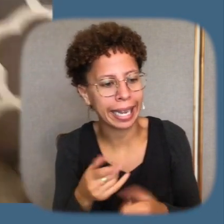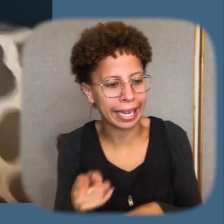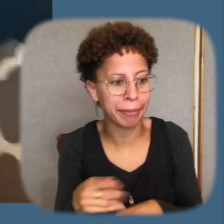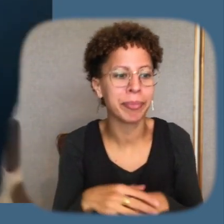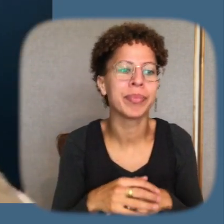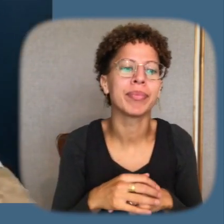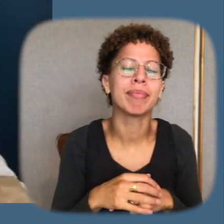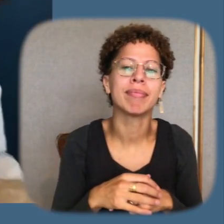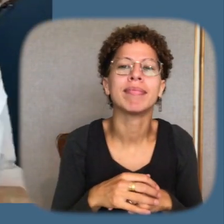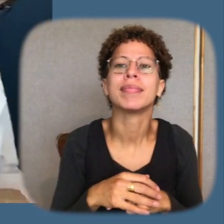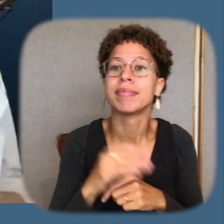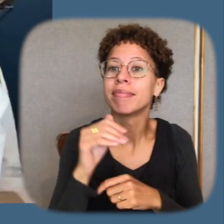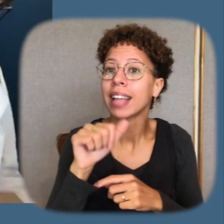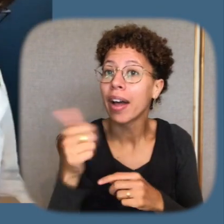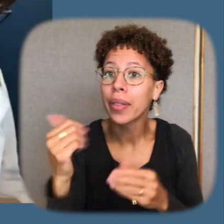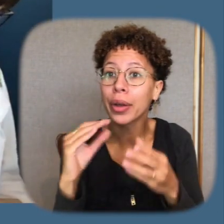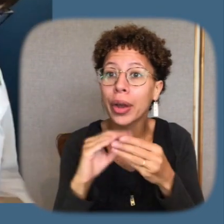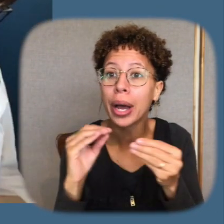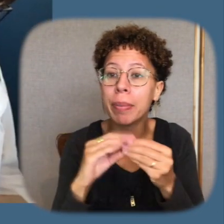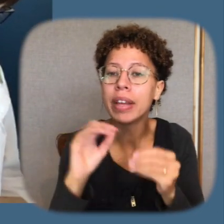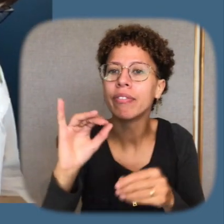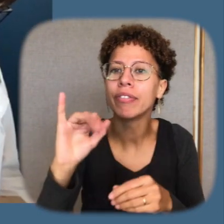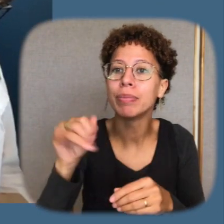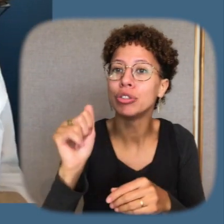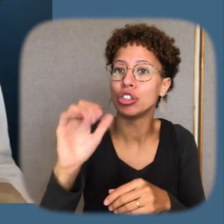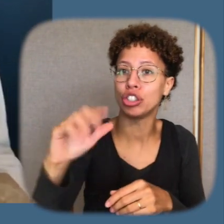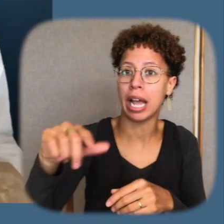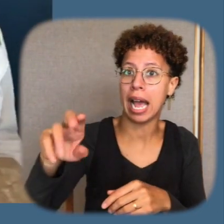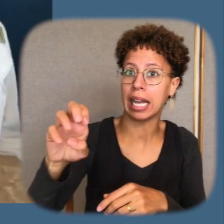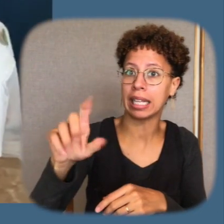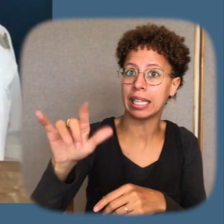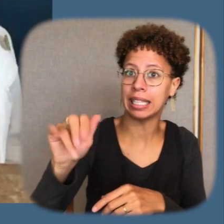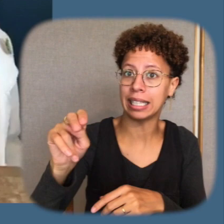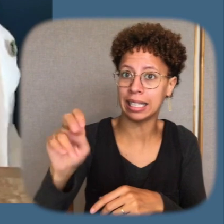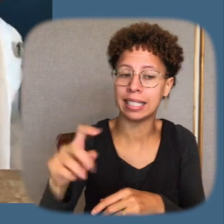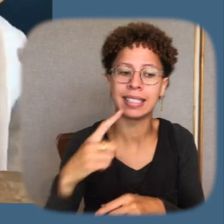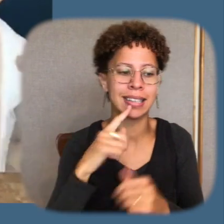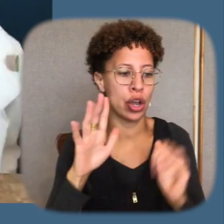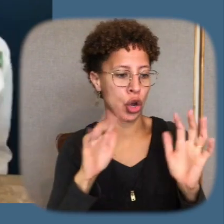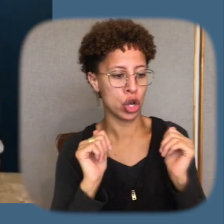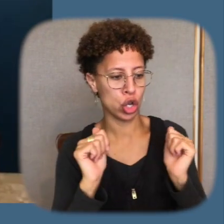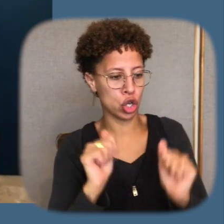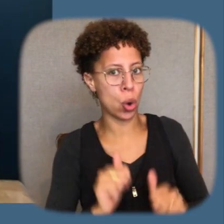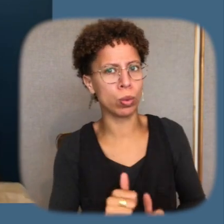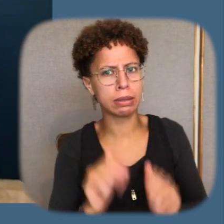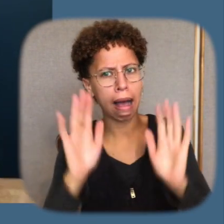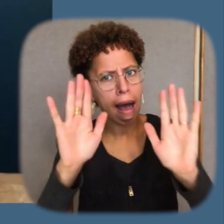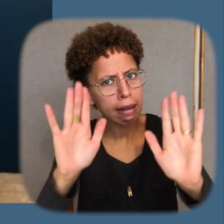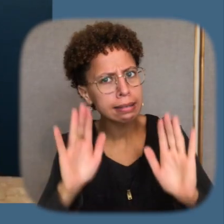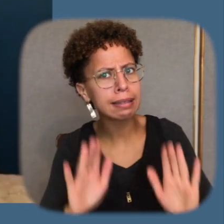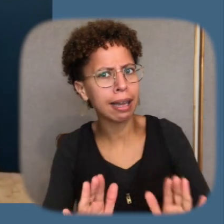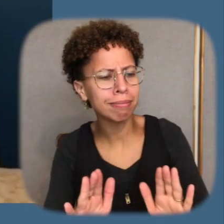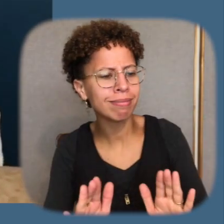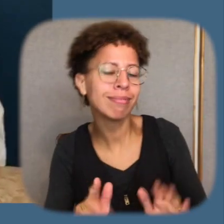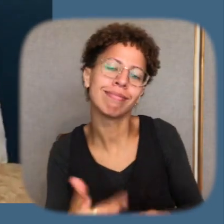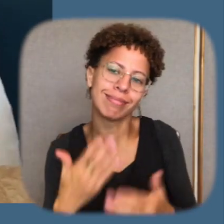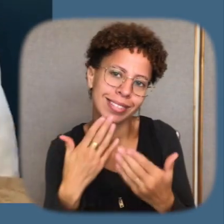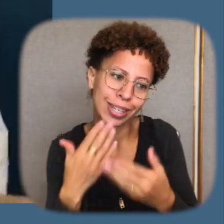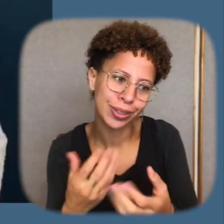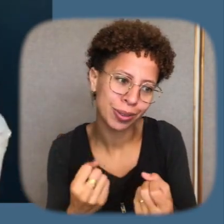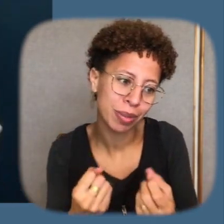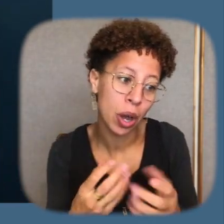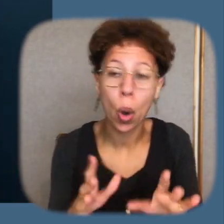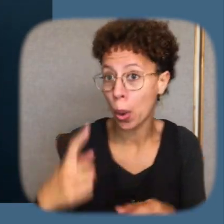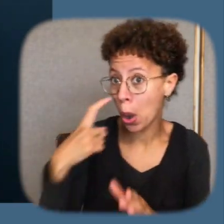this. We also have a comment from Jacqueline who says that the lab coat is awesome. And a thank you so If much.